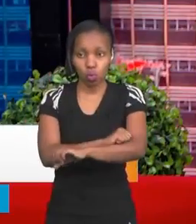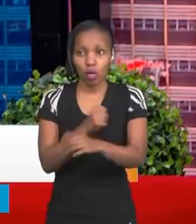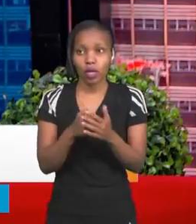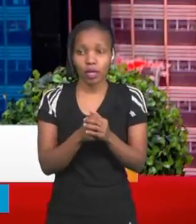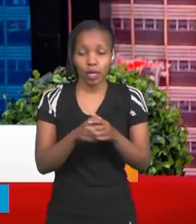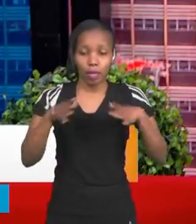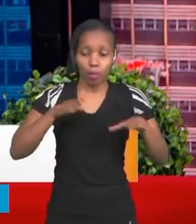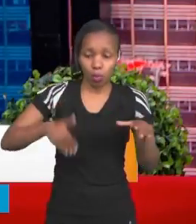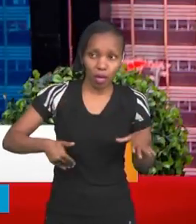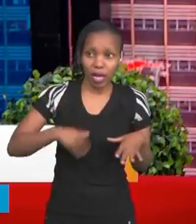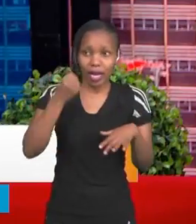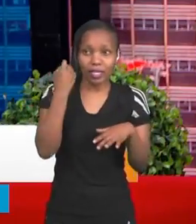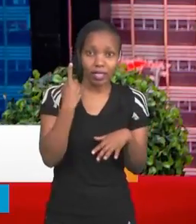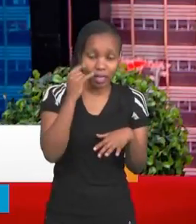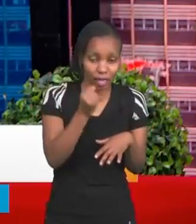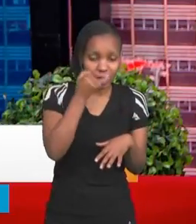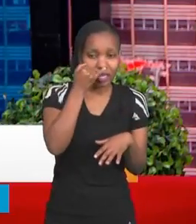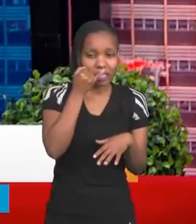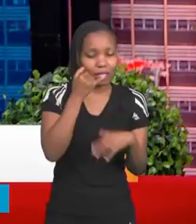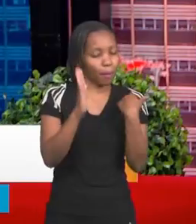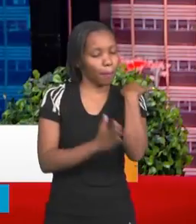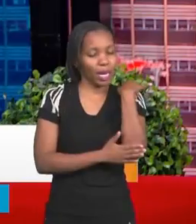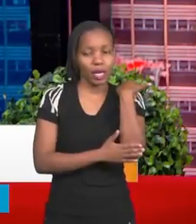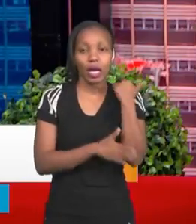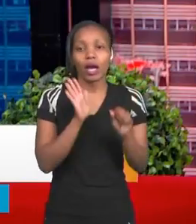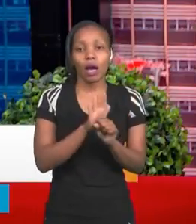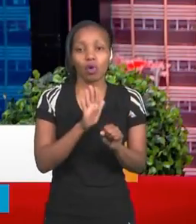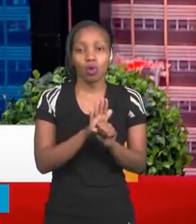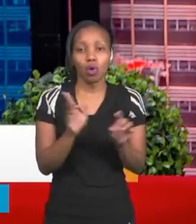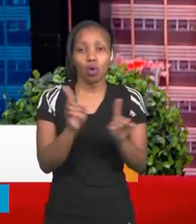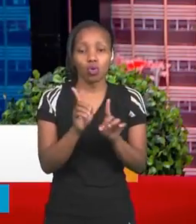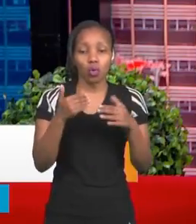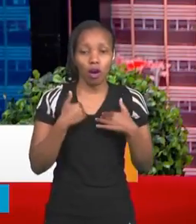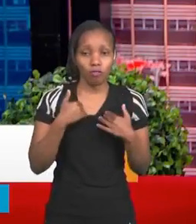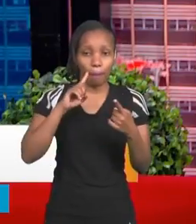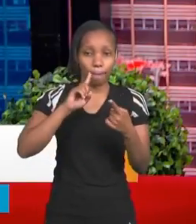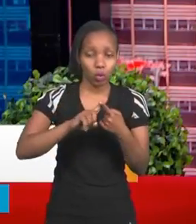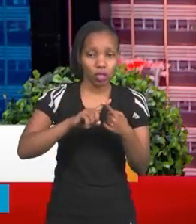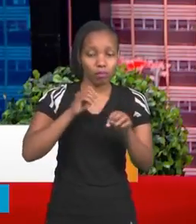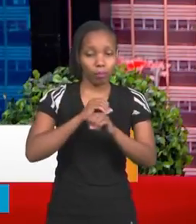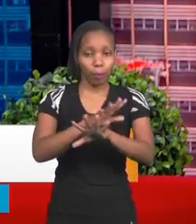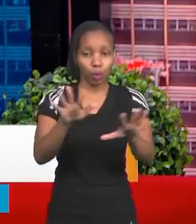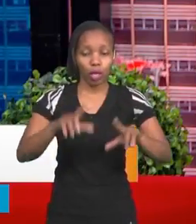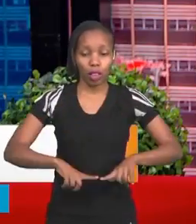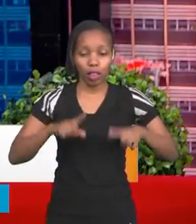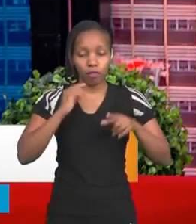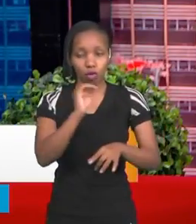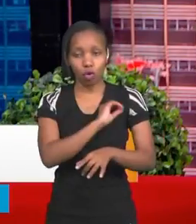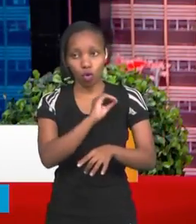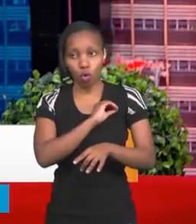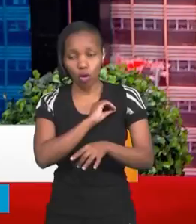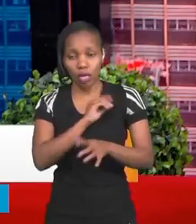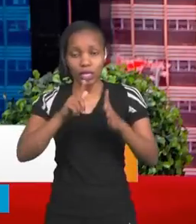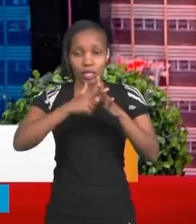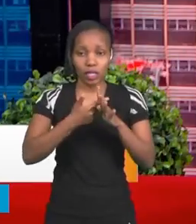young people understand that getting in drugs is a bad thing and looking at how they can have positive influence in their lives not to get into drugs.